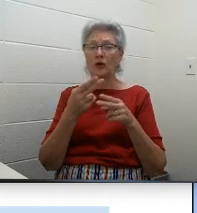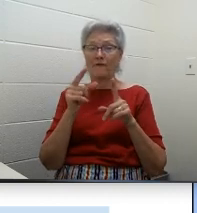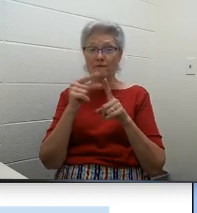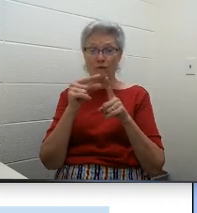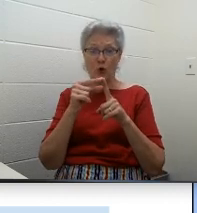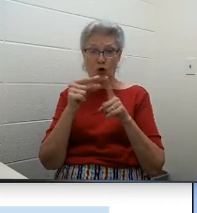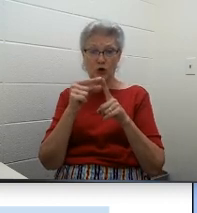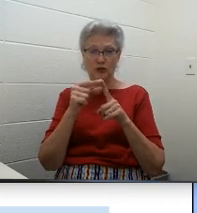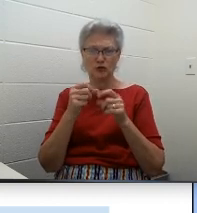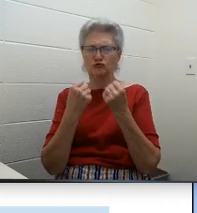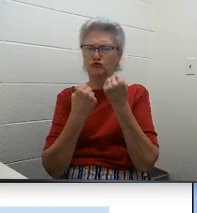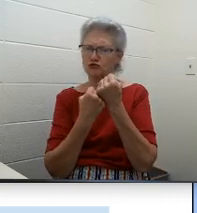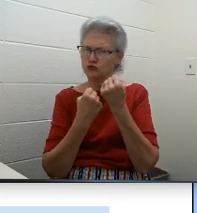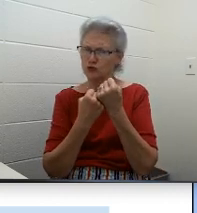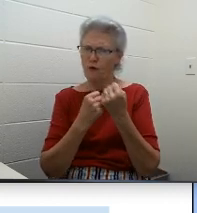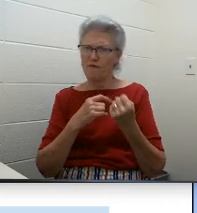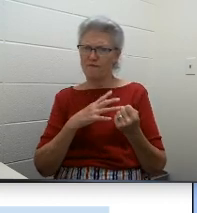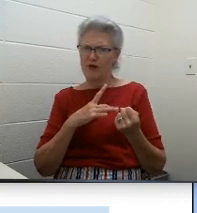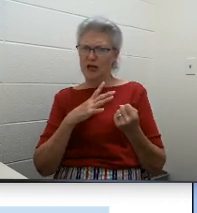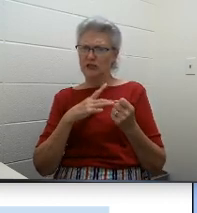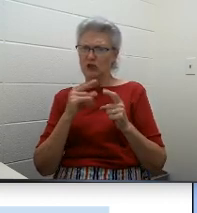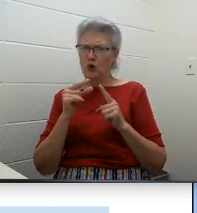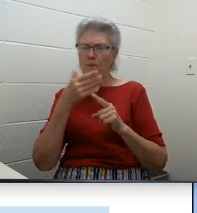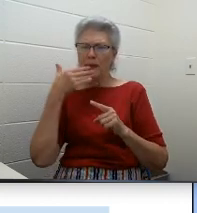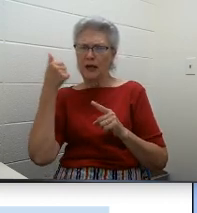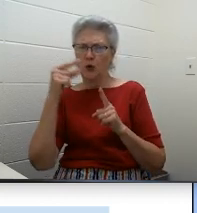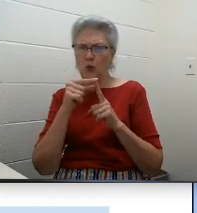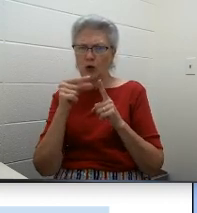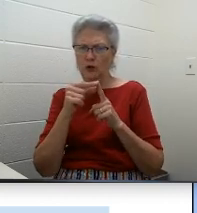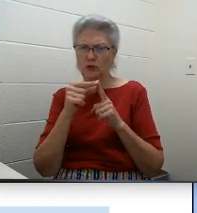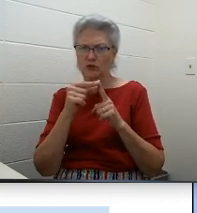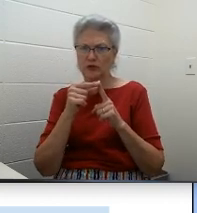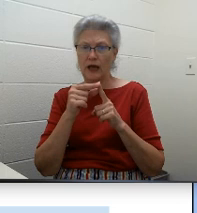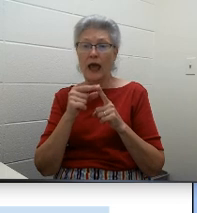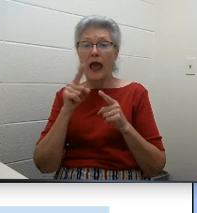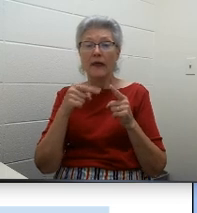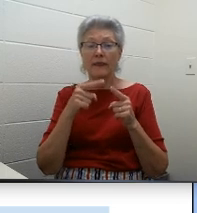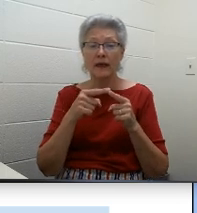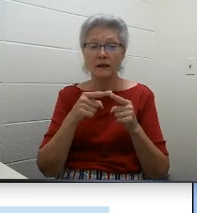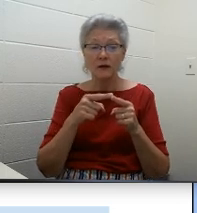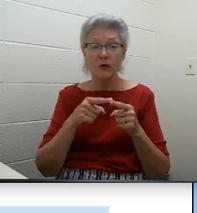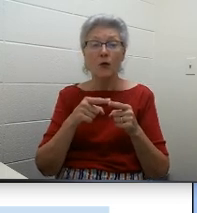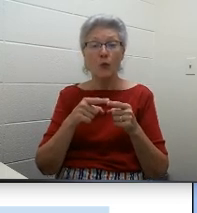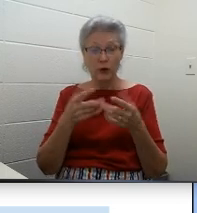you finish, record yourself reading your new ending. Bonus points if you act out the scene.